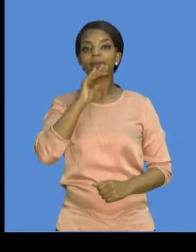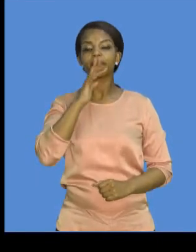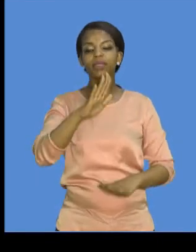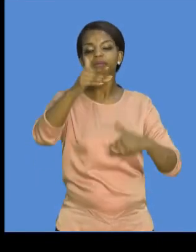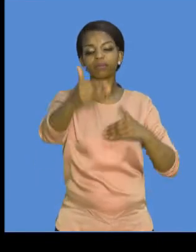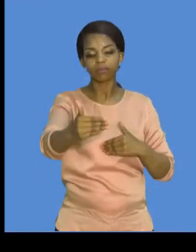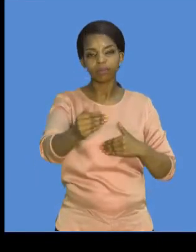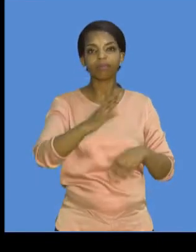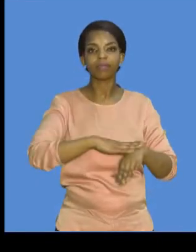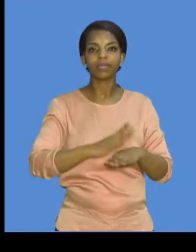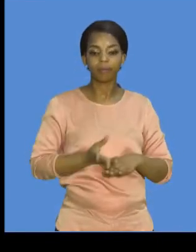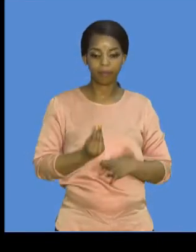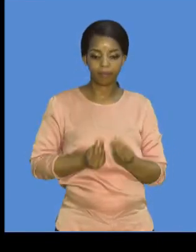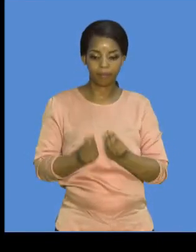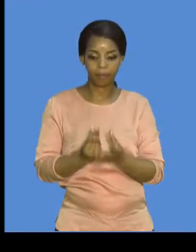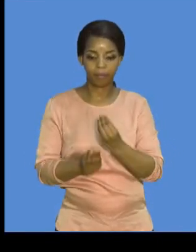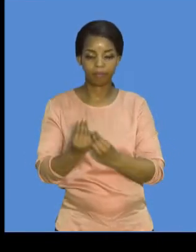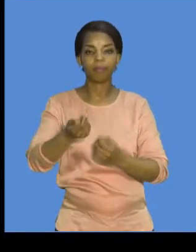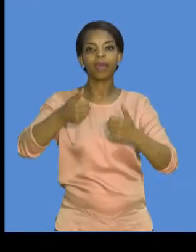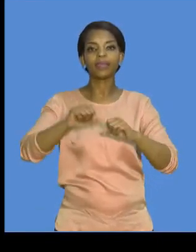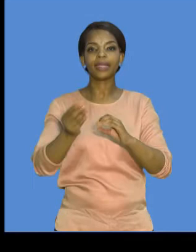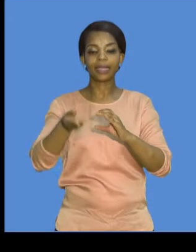and lastly our interest rate.